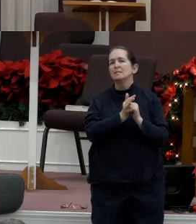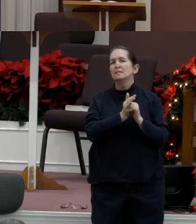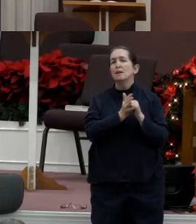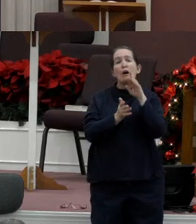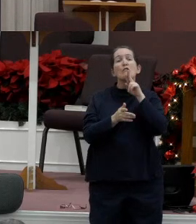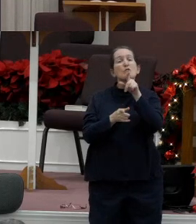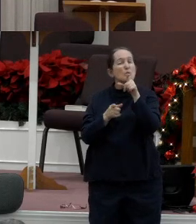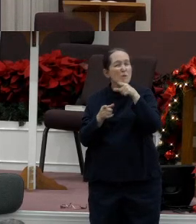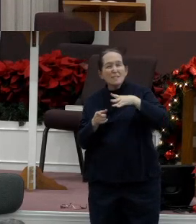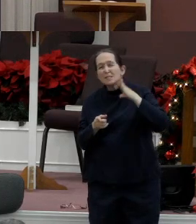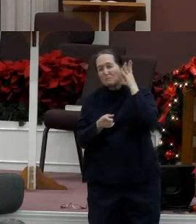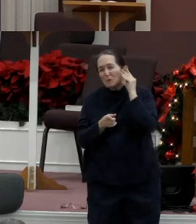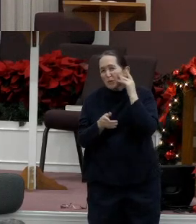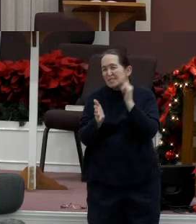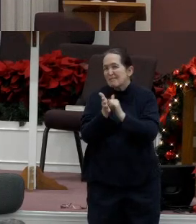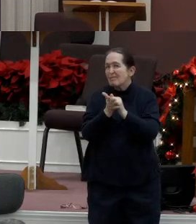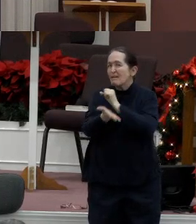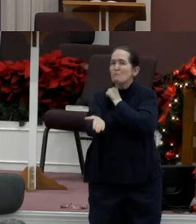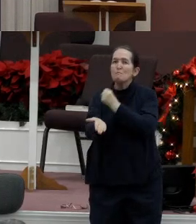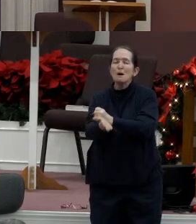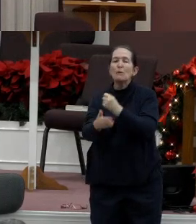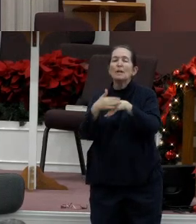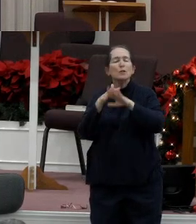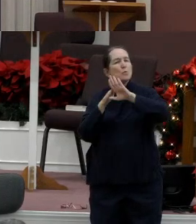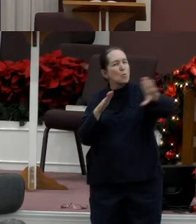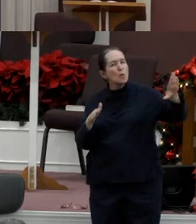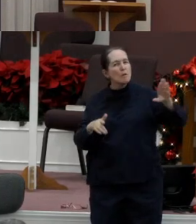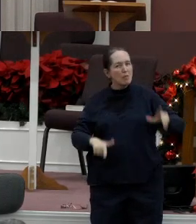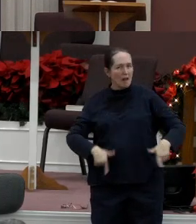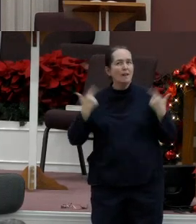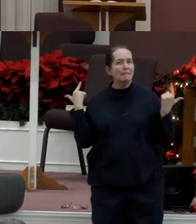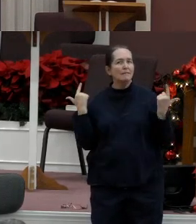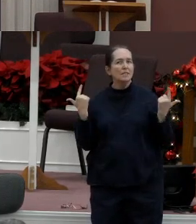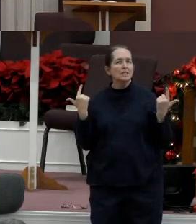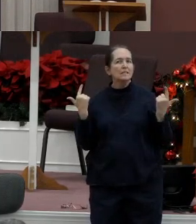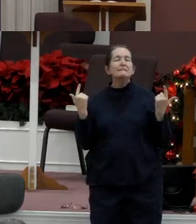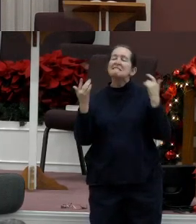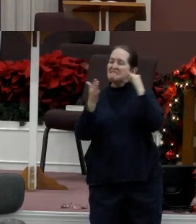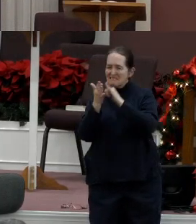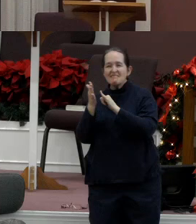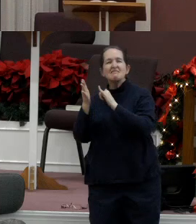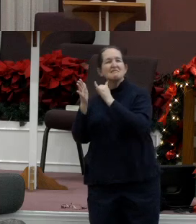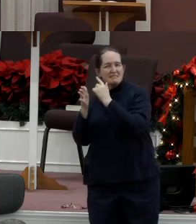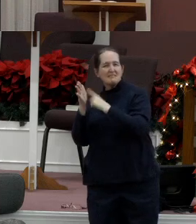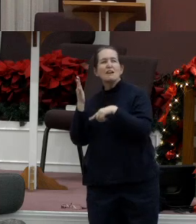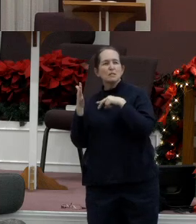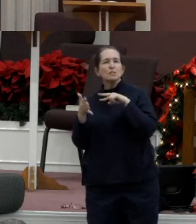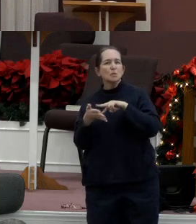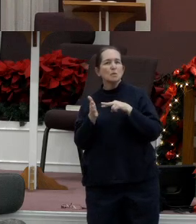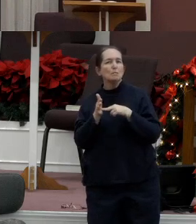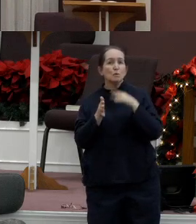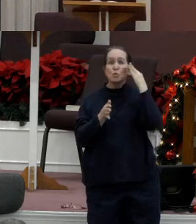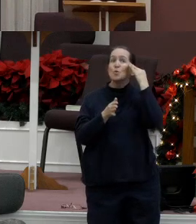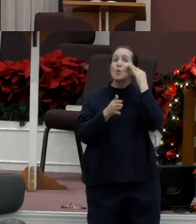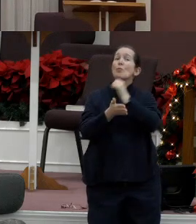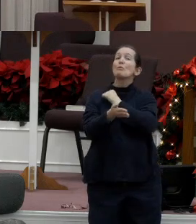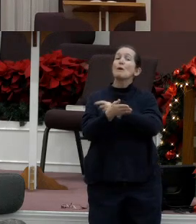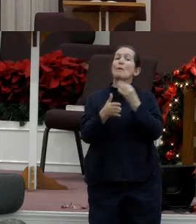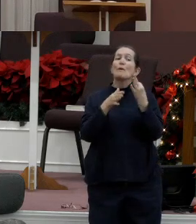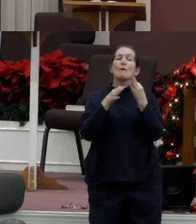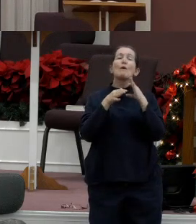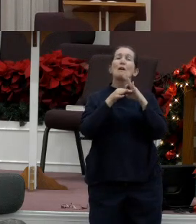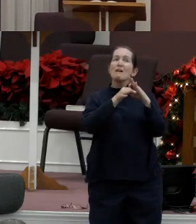Are you experiencing that power in your life? That's what it means to know the power of